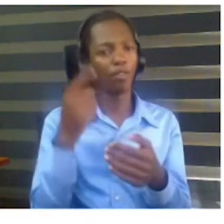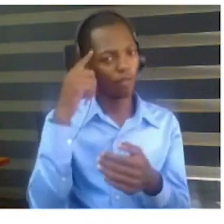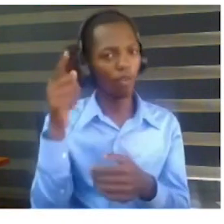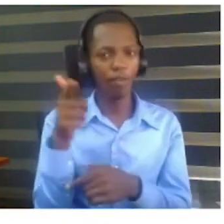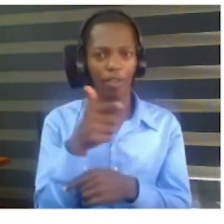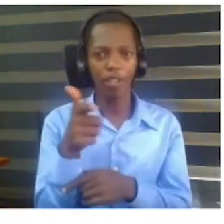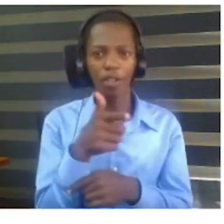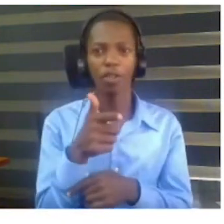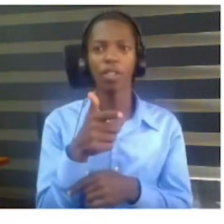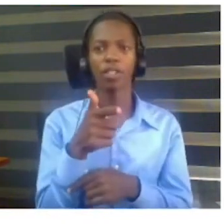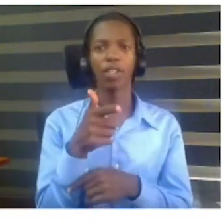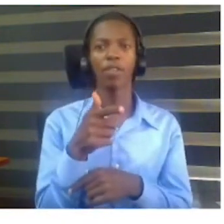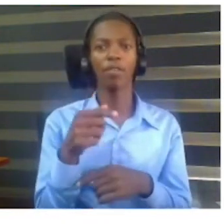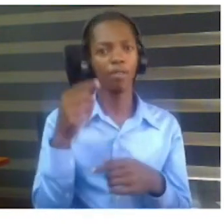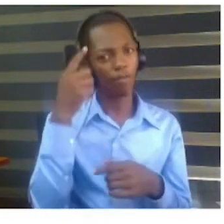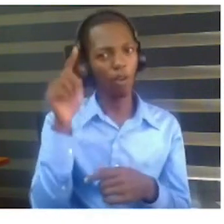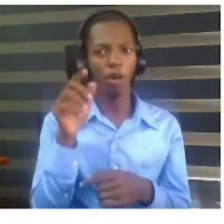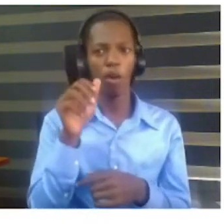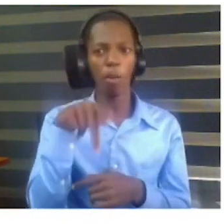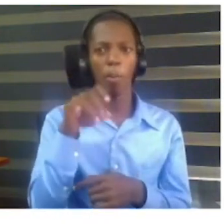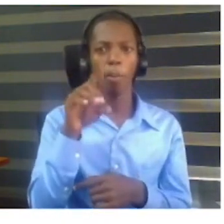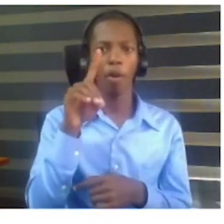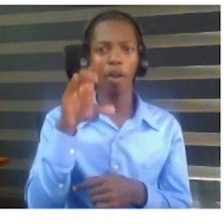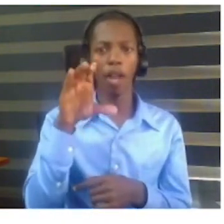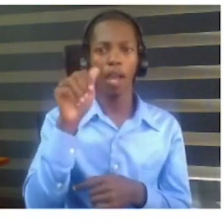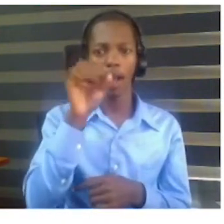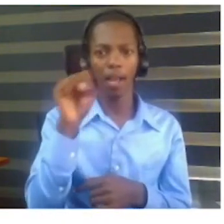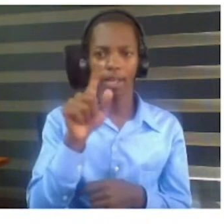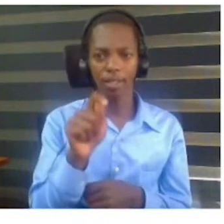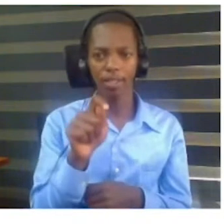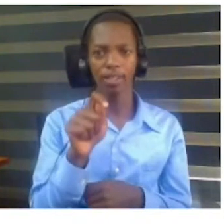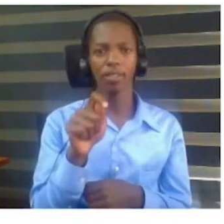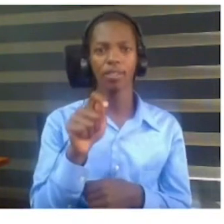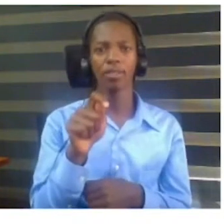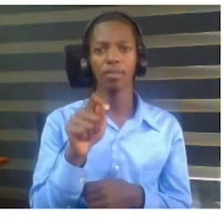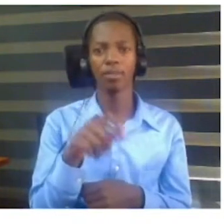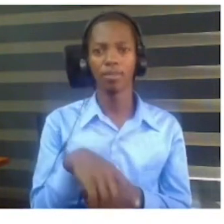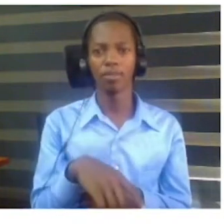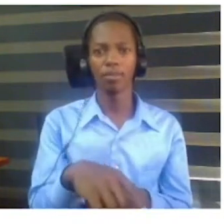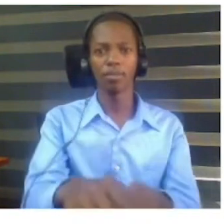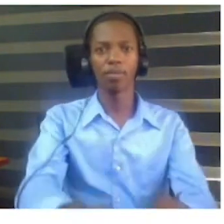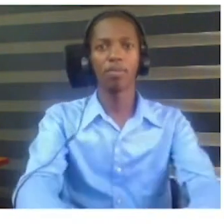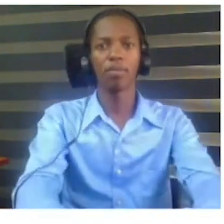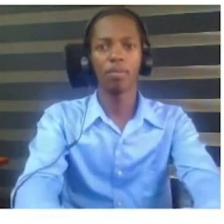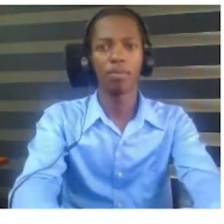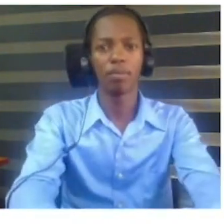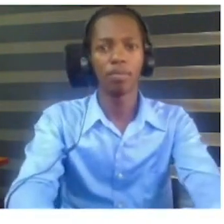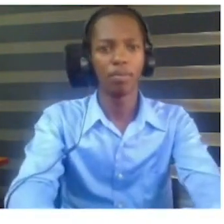So when I arrived, I was exhausted and went straight to my hotel room where I discovered something